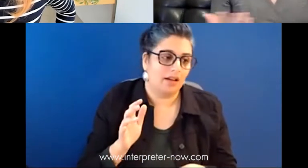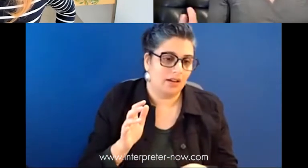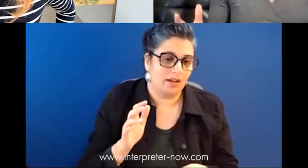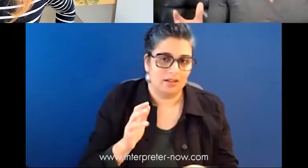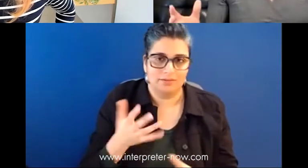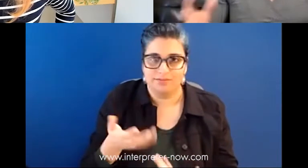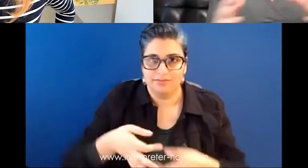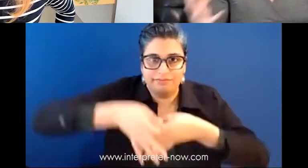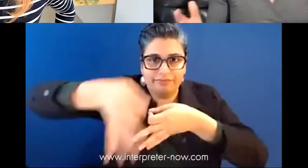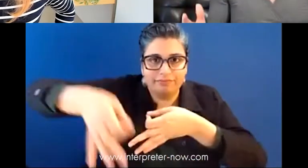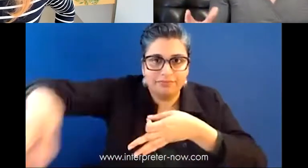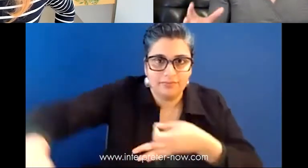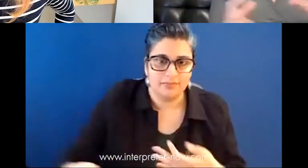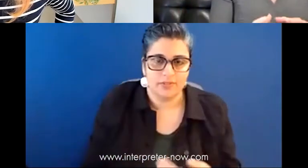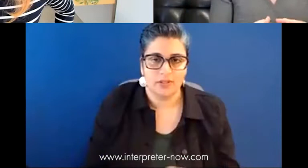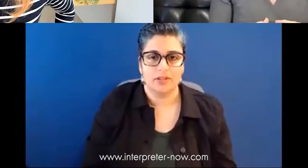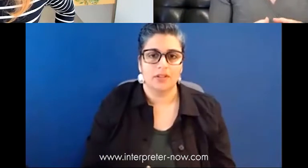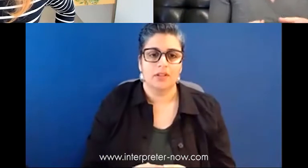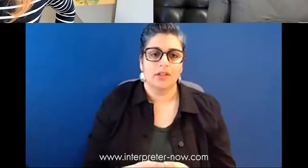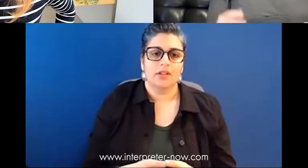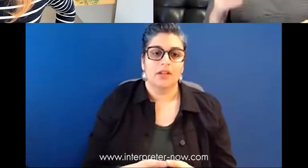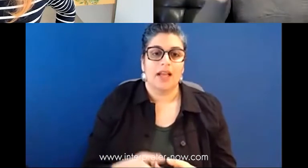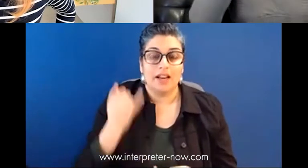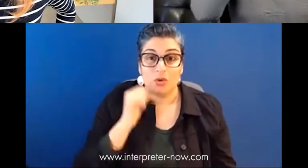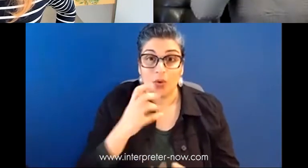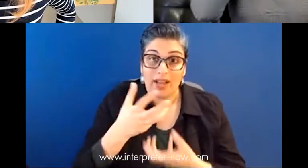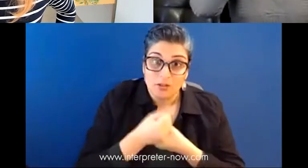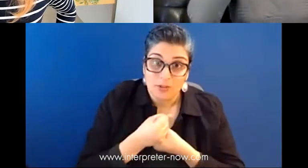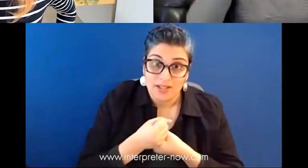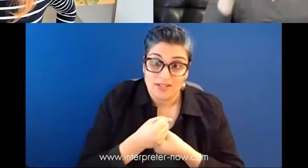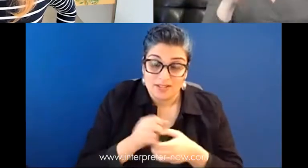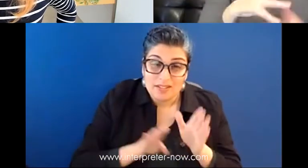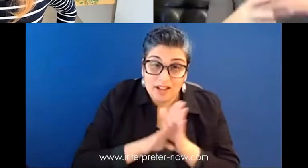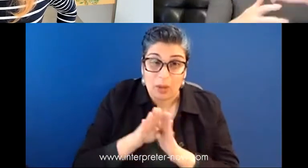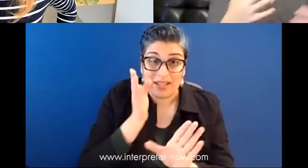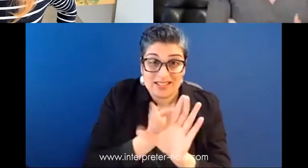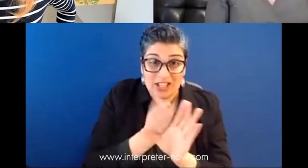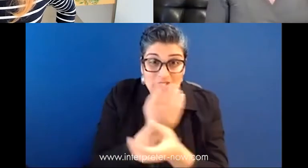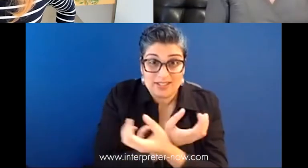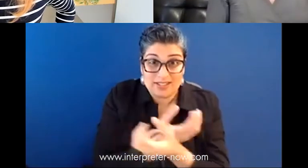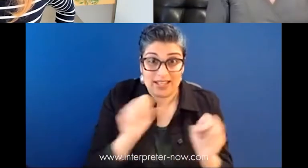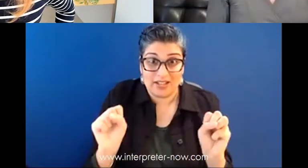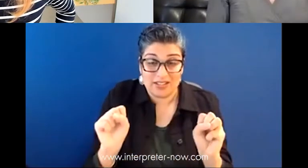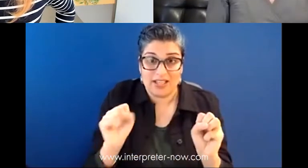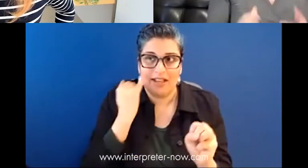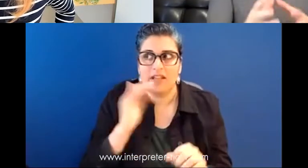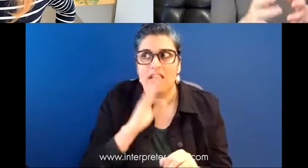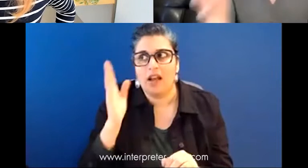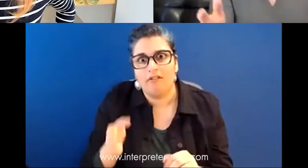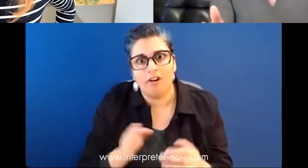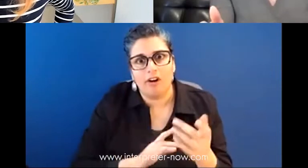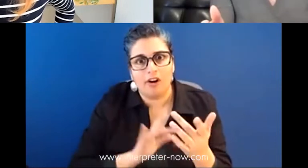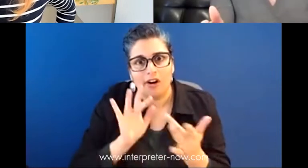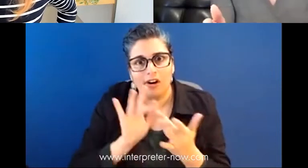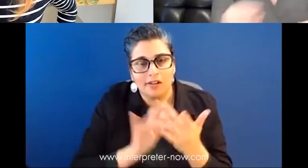It's tough when you don't have trust to build psychological safety if you're not ever in contact with one another. Interestingly,